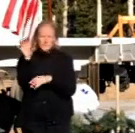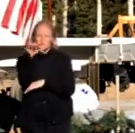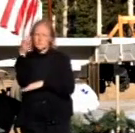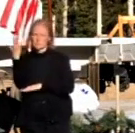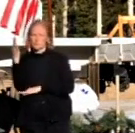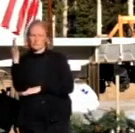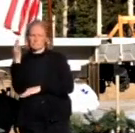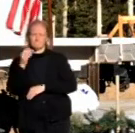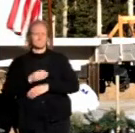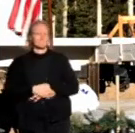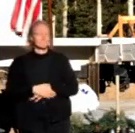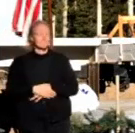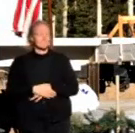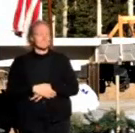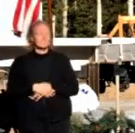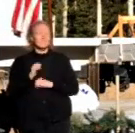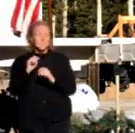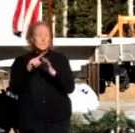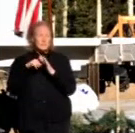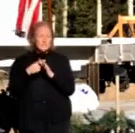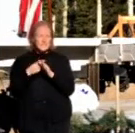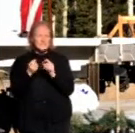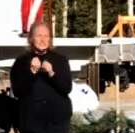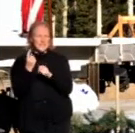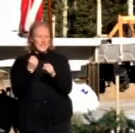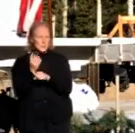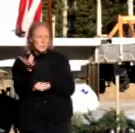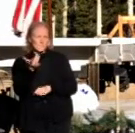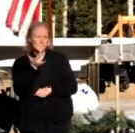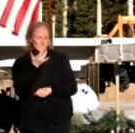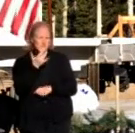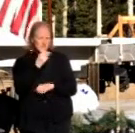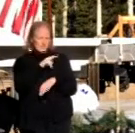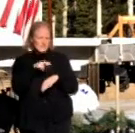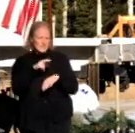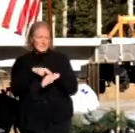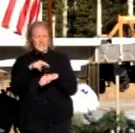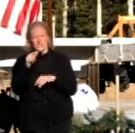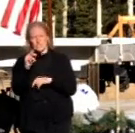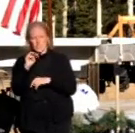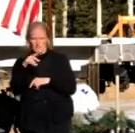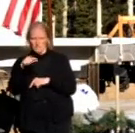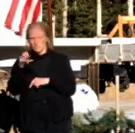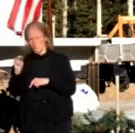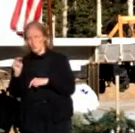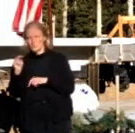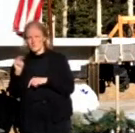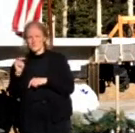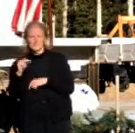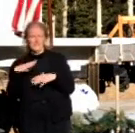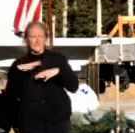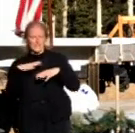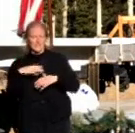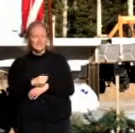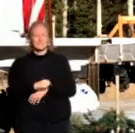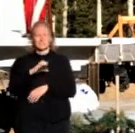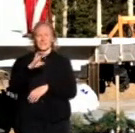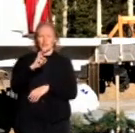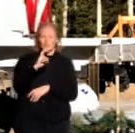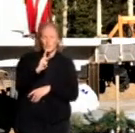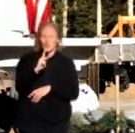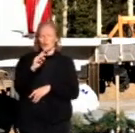tree. Thus begins the annual favorite of National Lampoon's Christmas Vacation. Clark